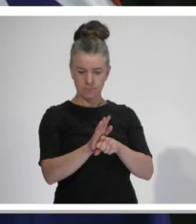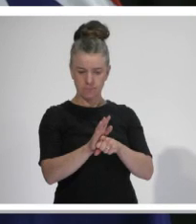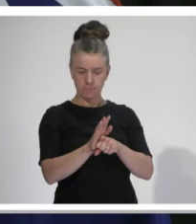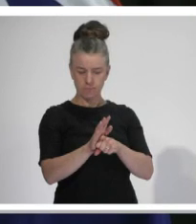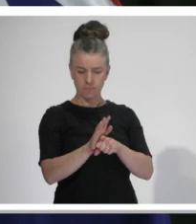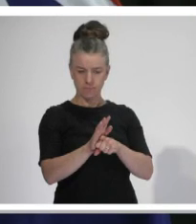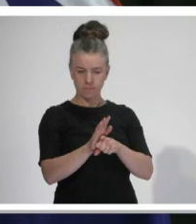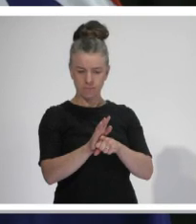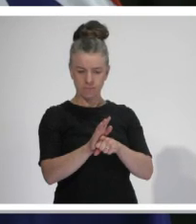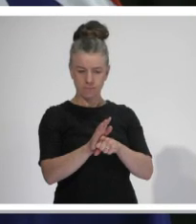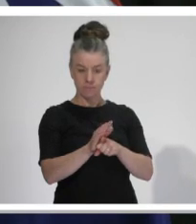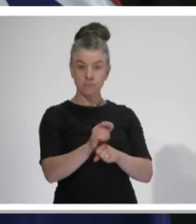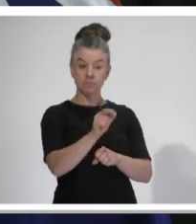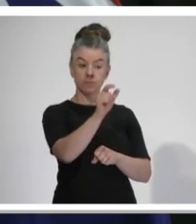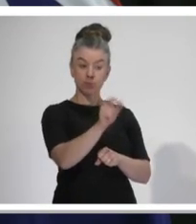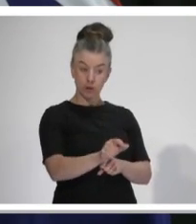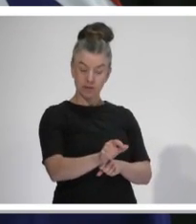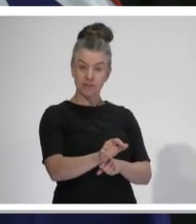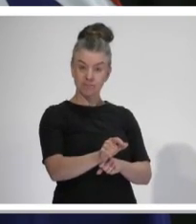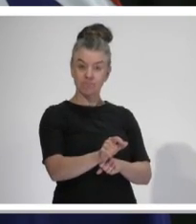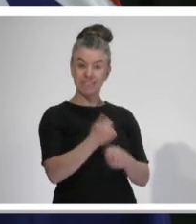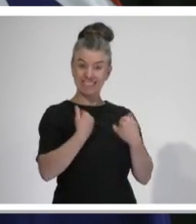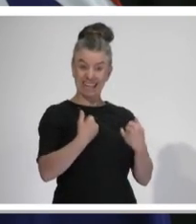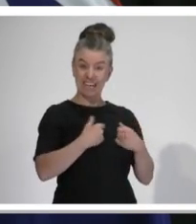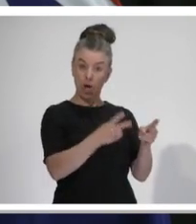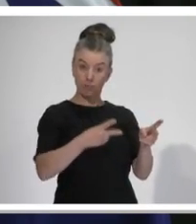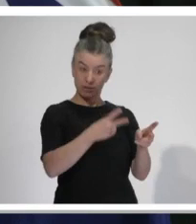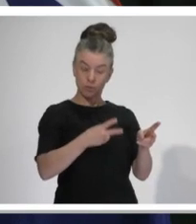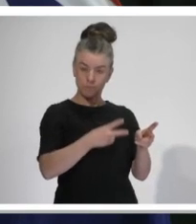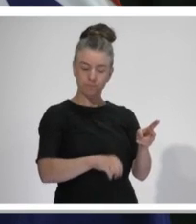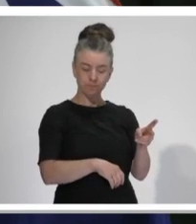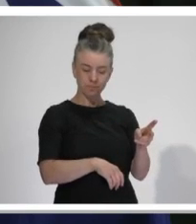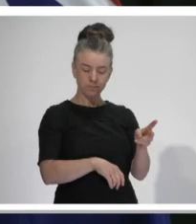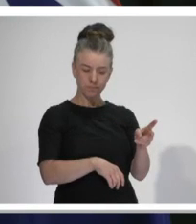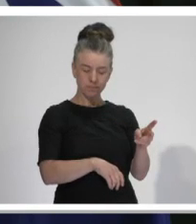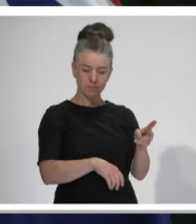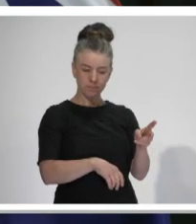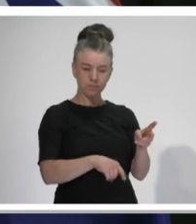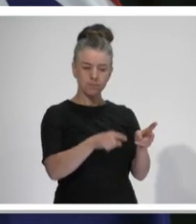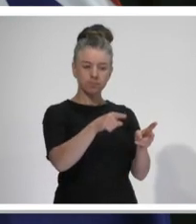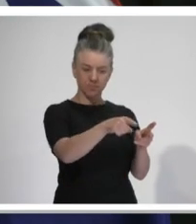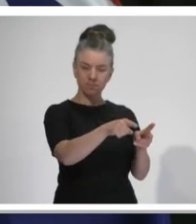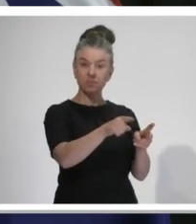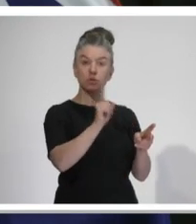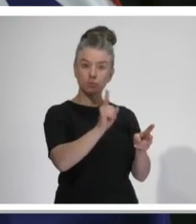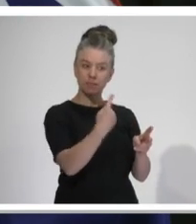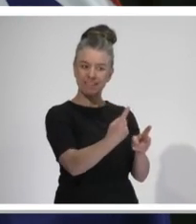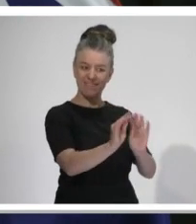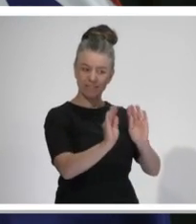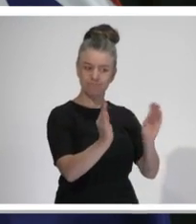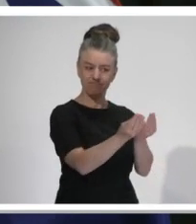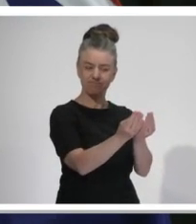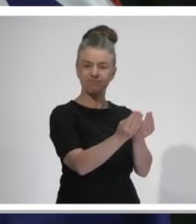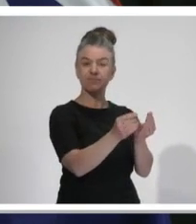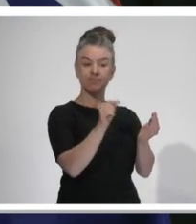patient positive with the virus left an isolation room, which was how the nurse got infected. Can you confirm that? I think that's probably